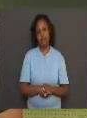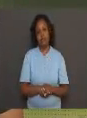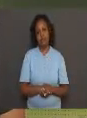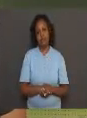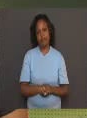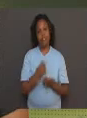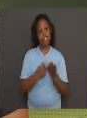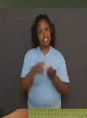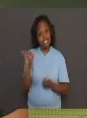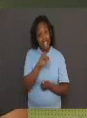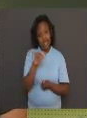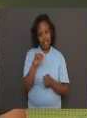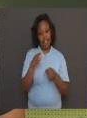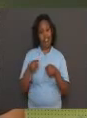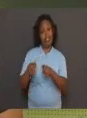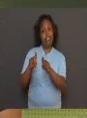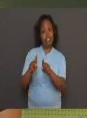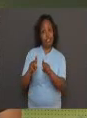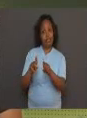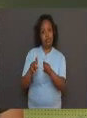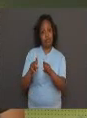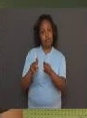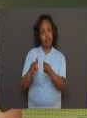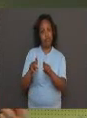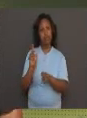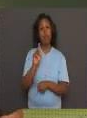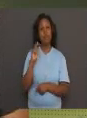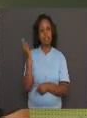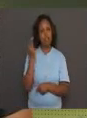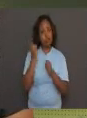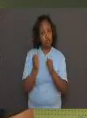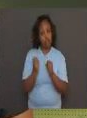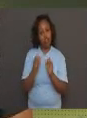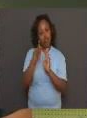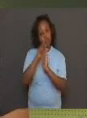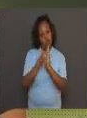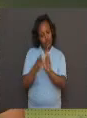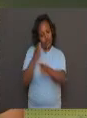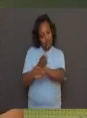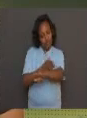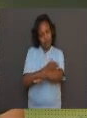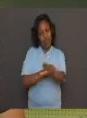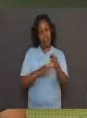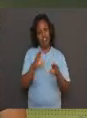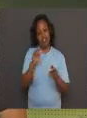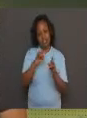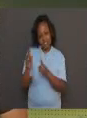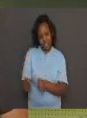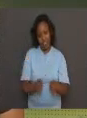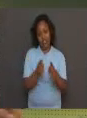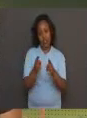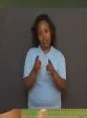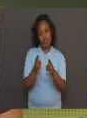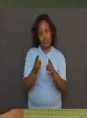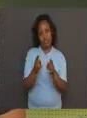This type of criticism can be used to improve policies and strategies that